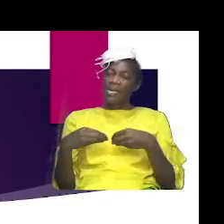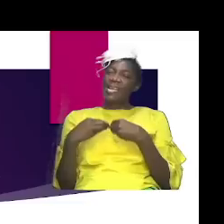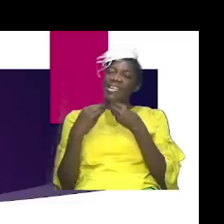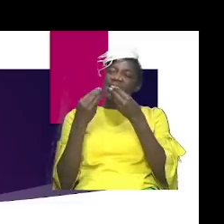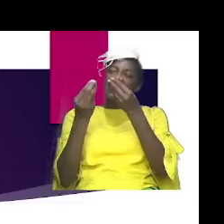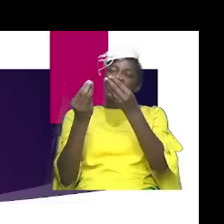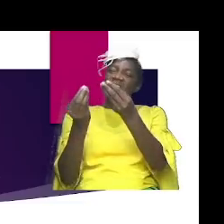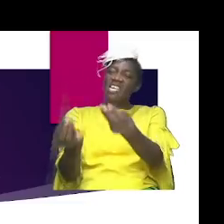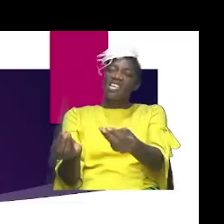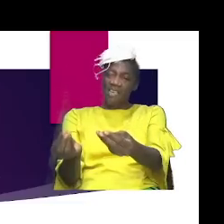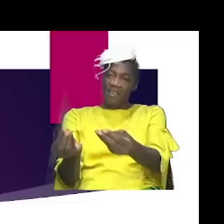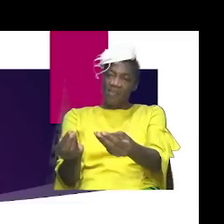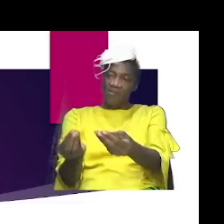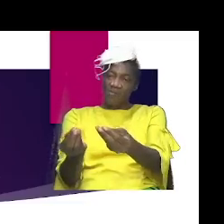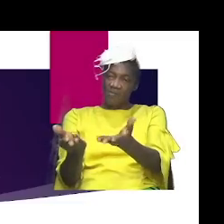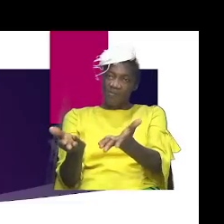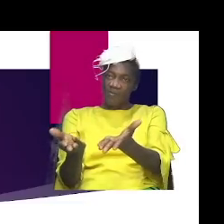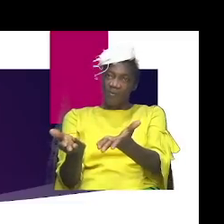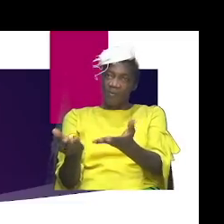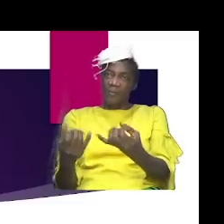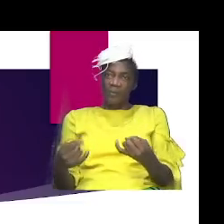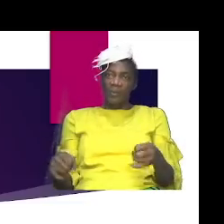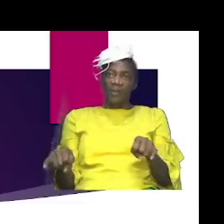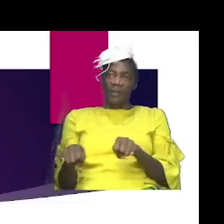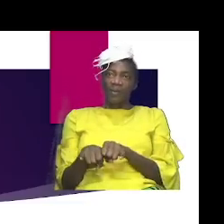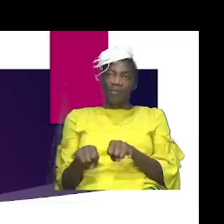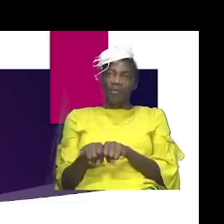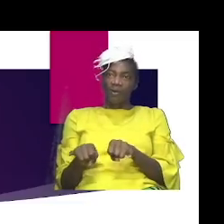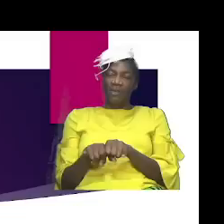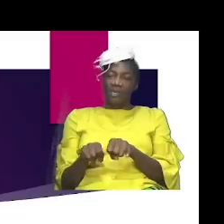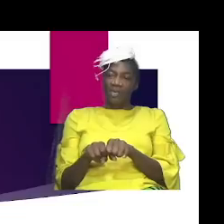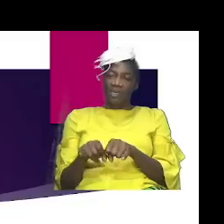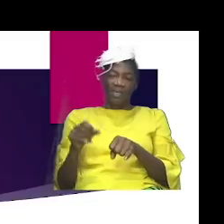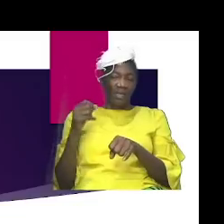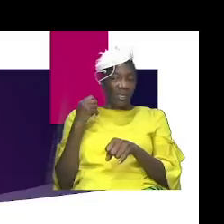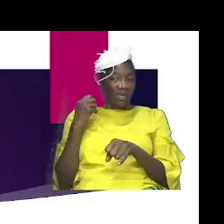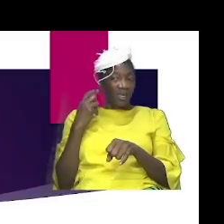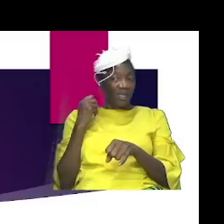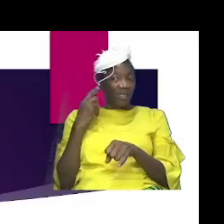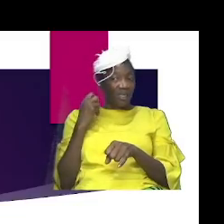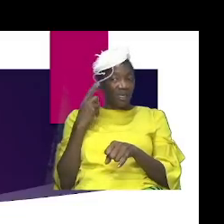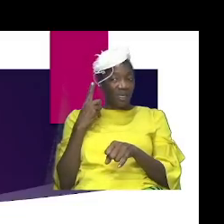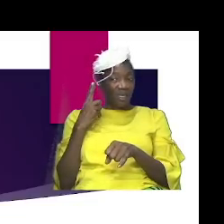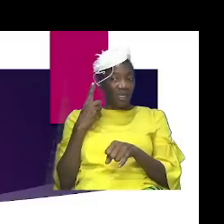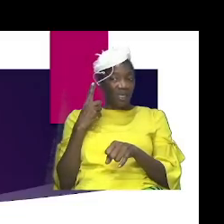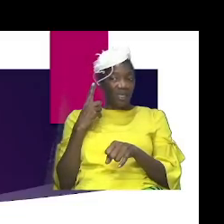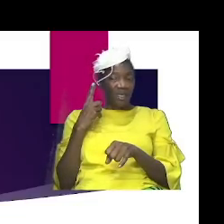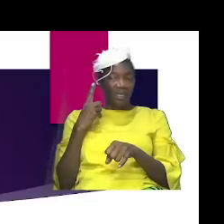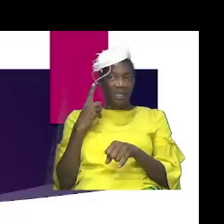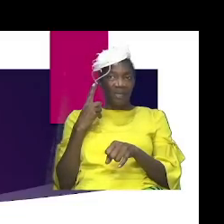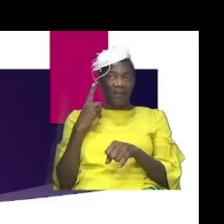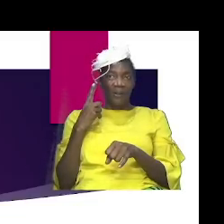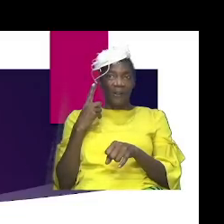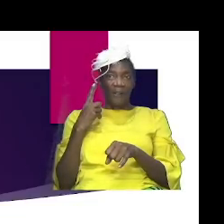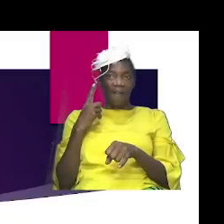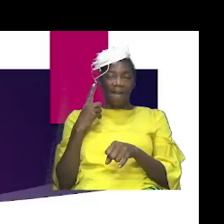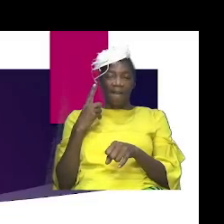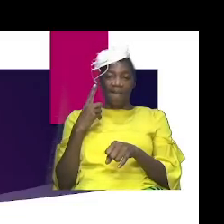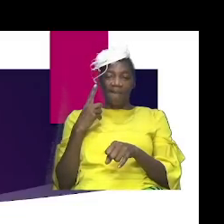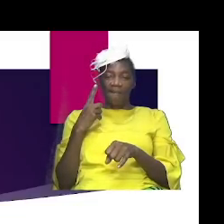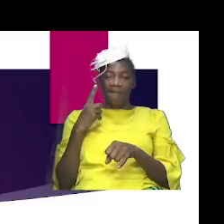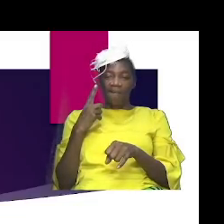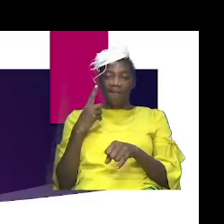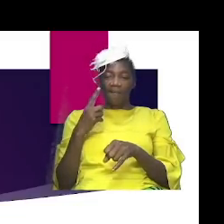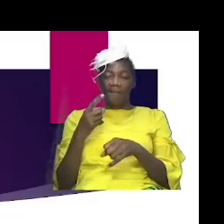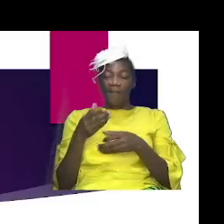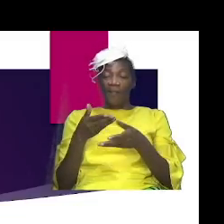us. It is important that we understand that. And at the end of the day, the divine verdict is really what matters.